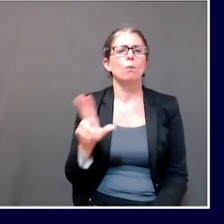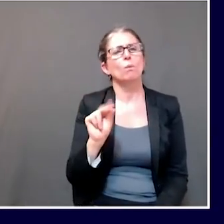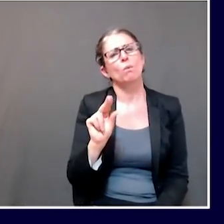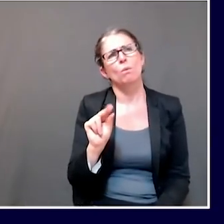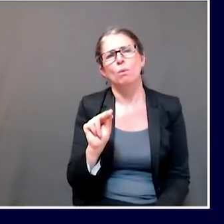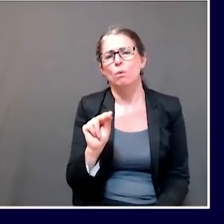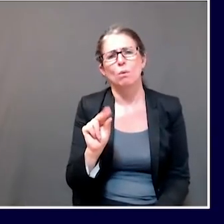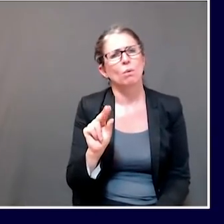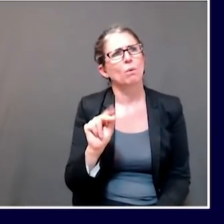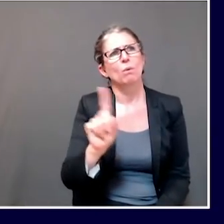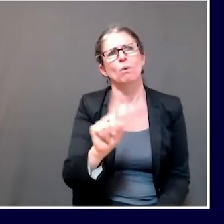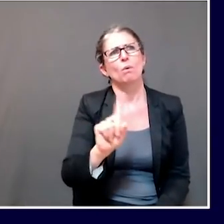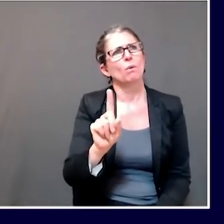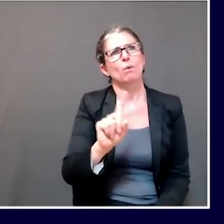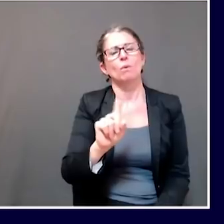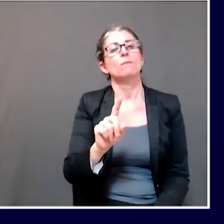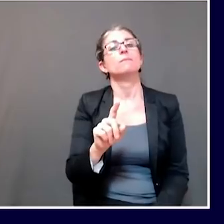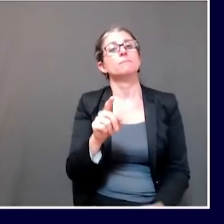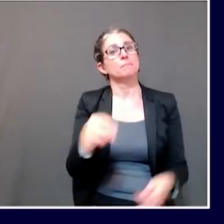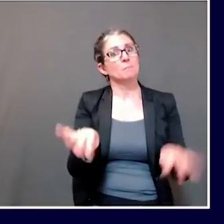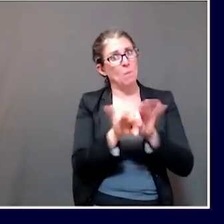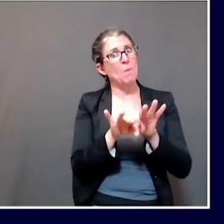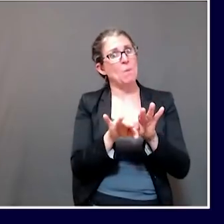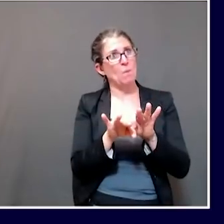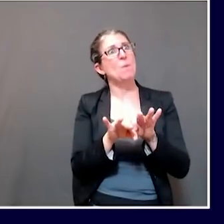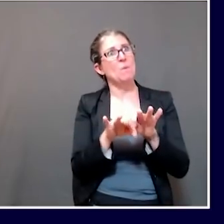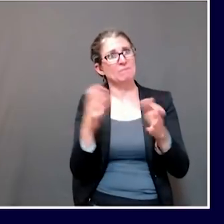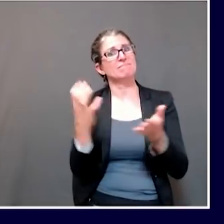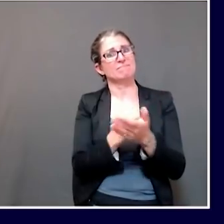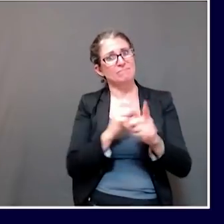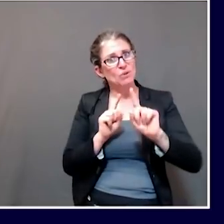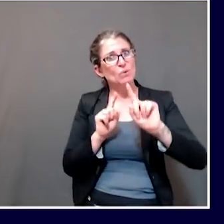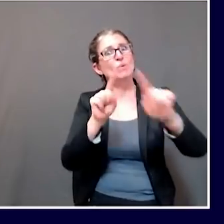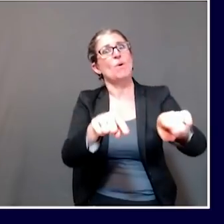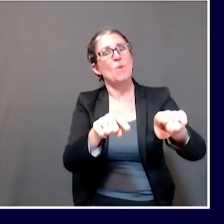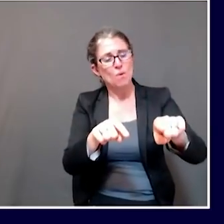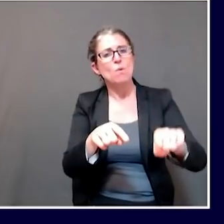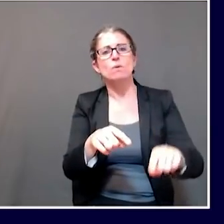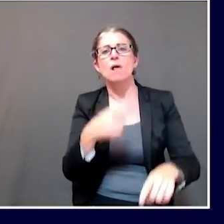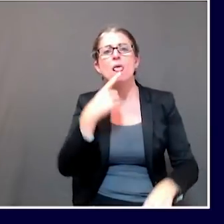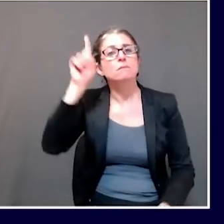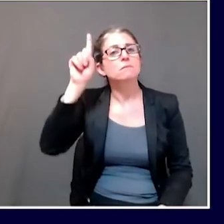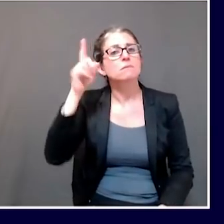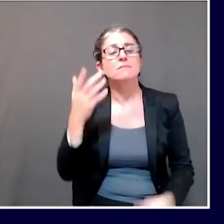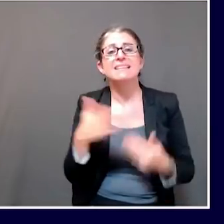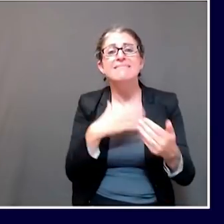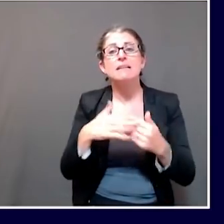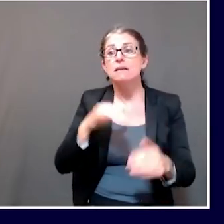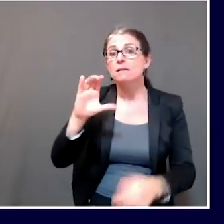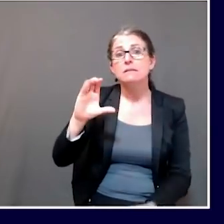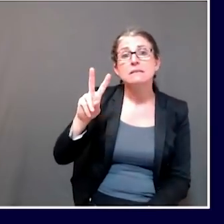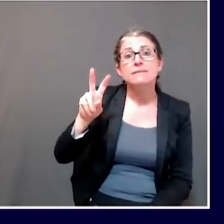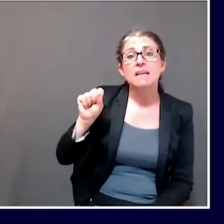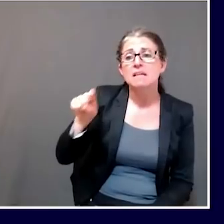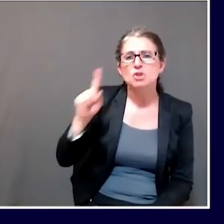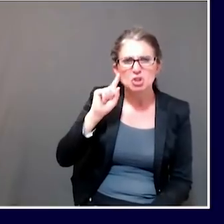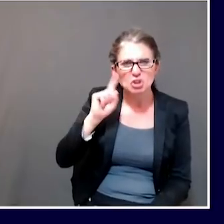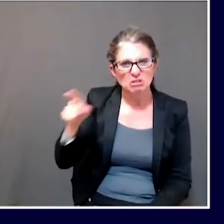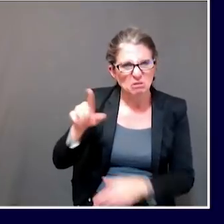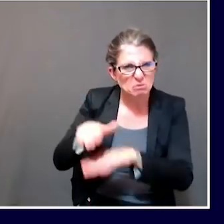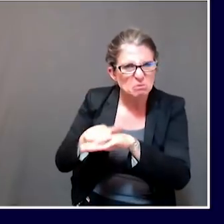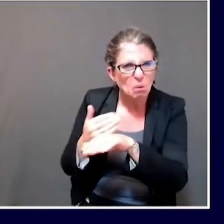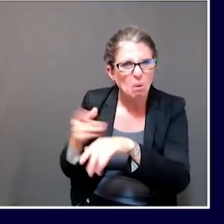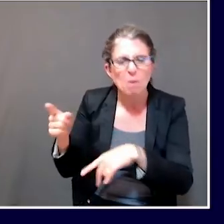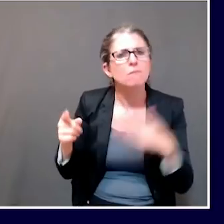in 24 hours. Don't let the stories about the 7, 8, 9 day turnaround time dissuade you from going to